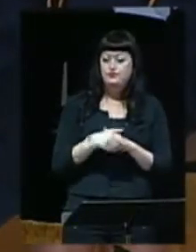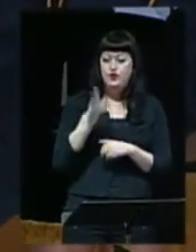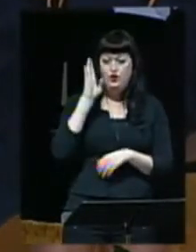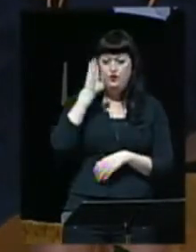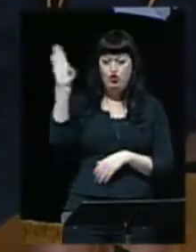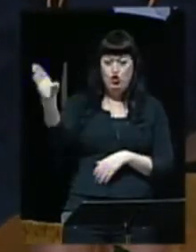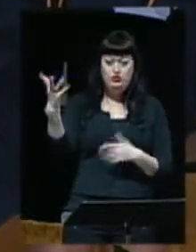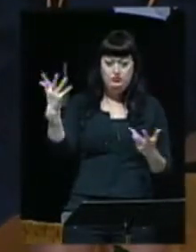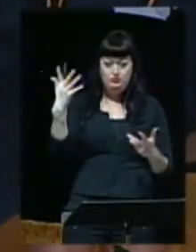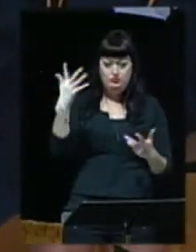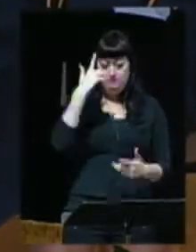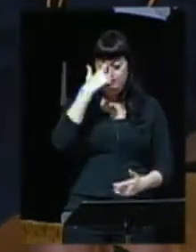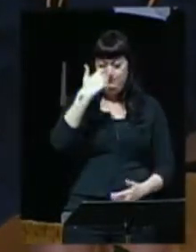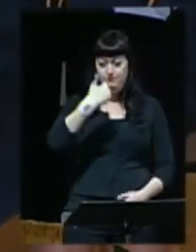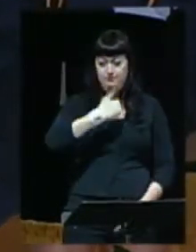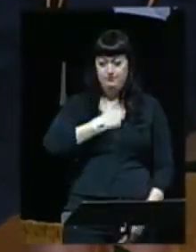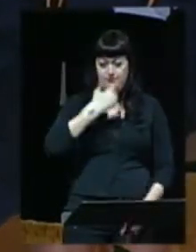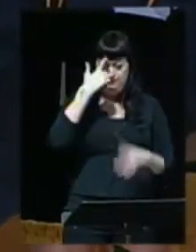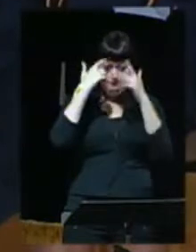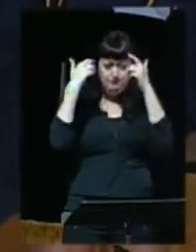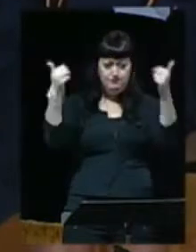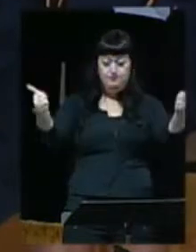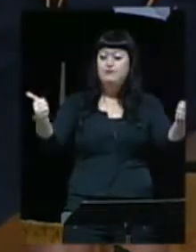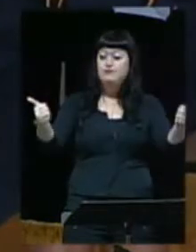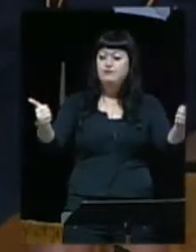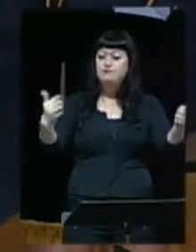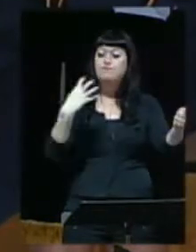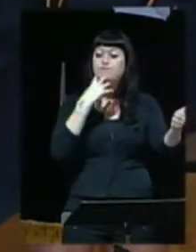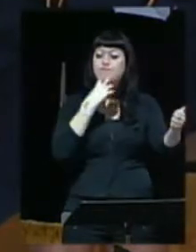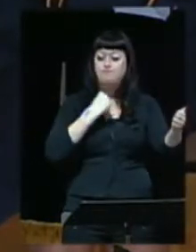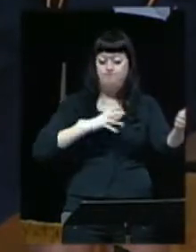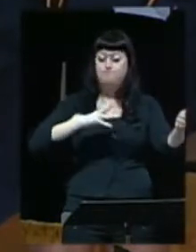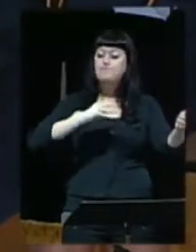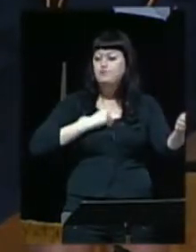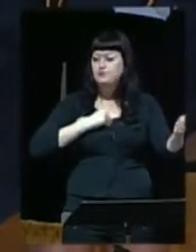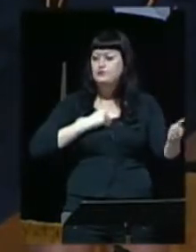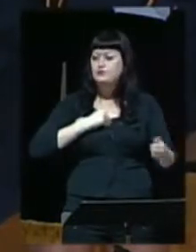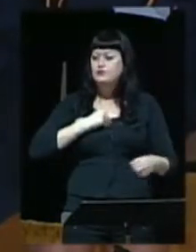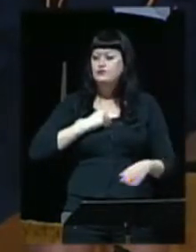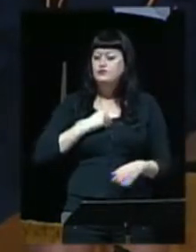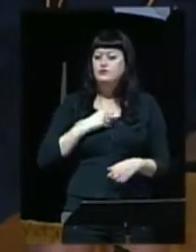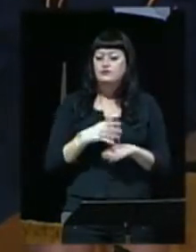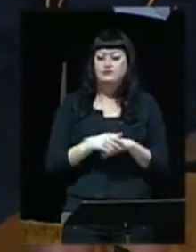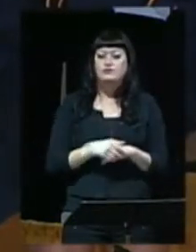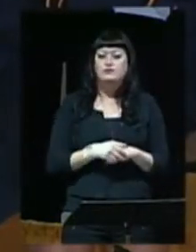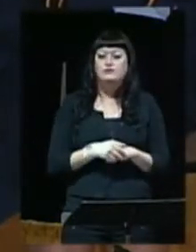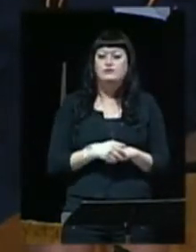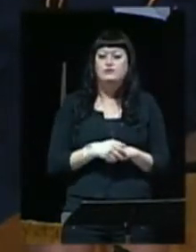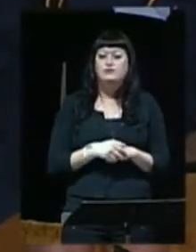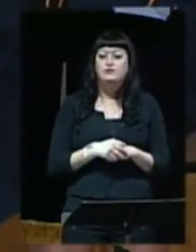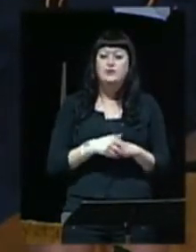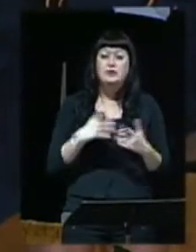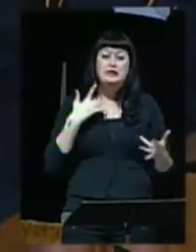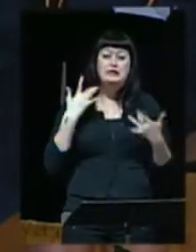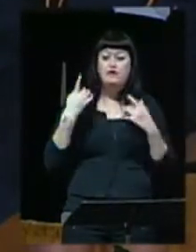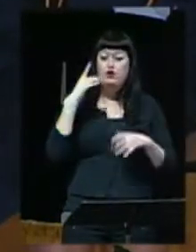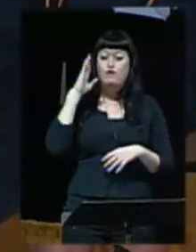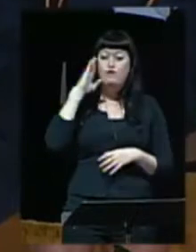hands. So let's make the most of it and embrace it. Let's welcome our futures with open